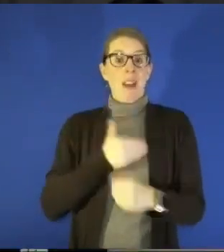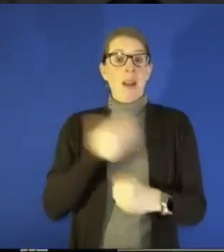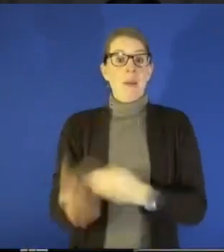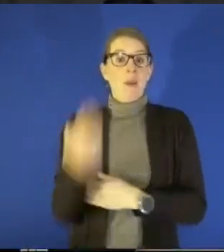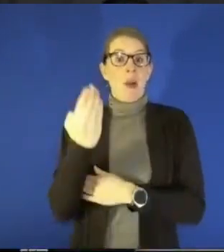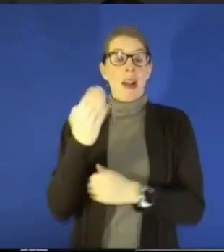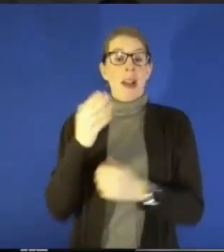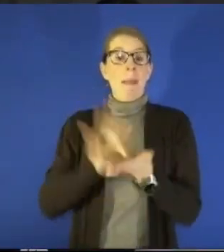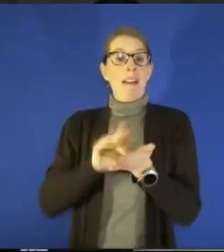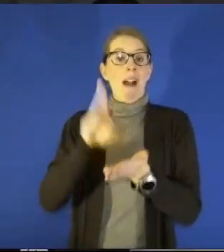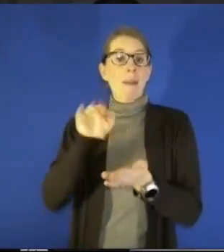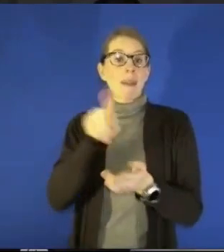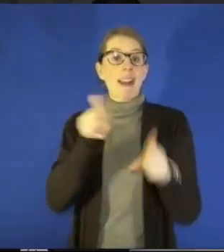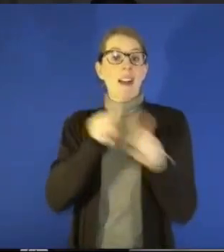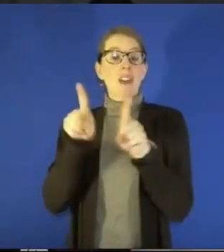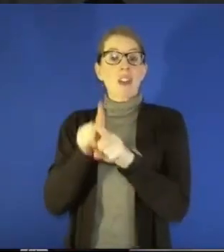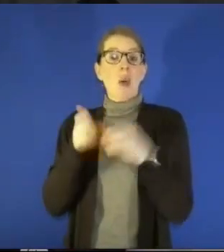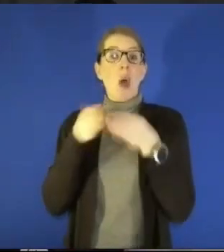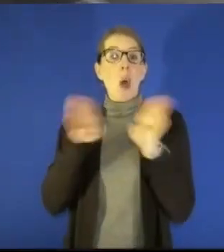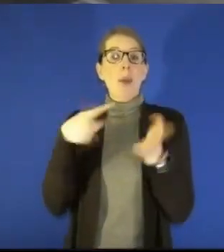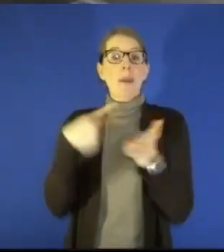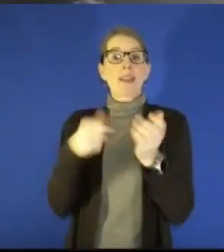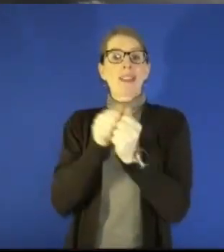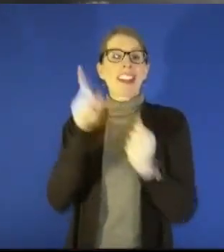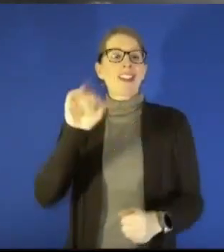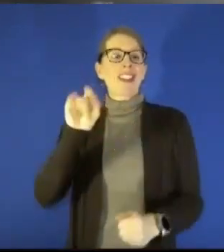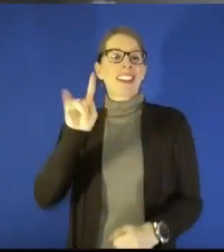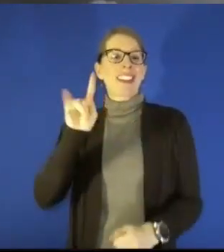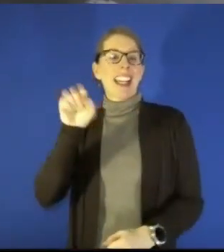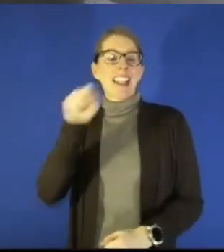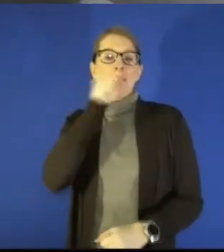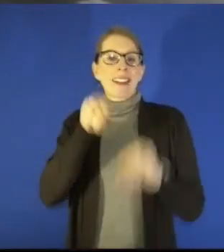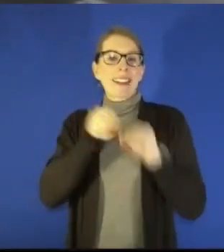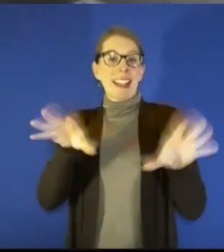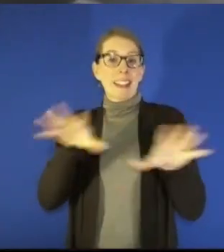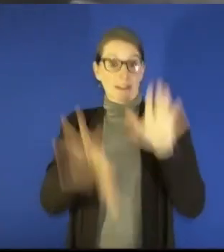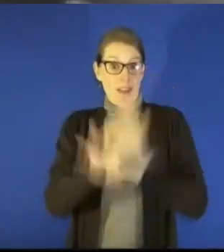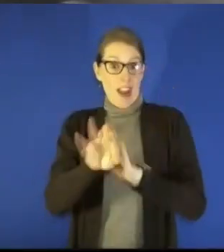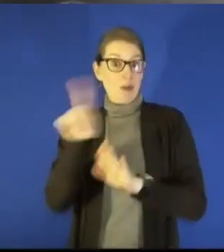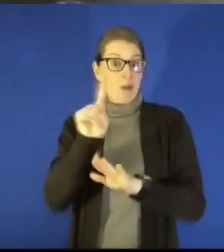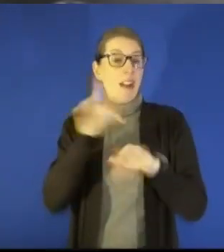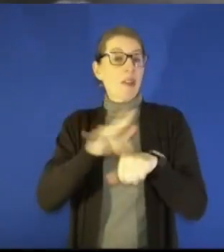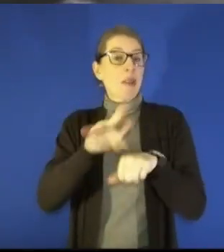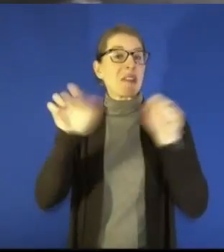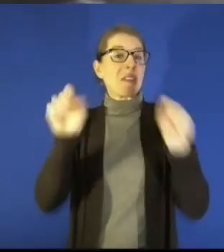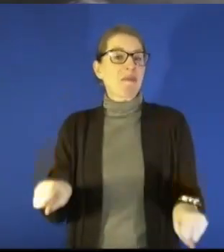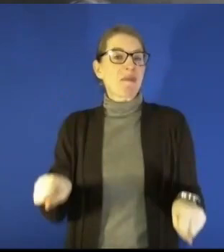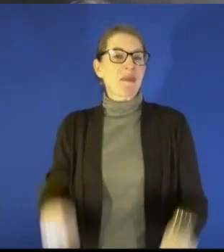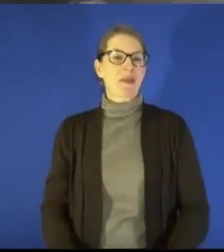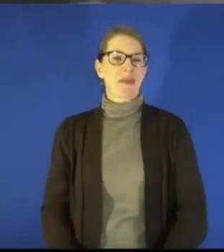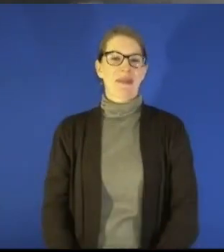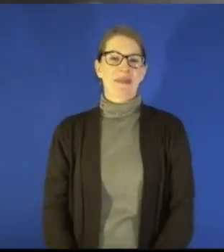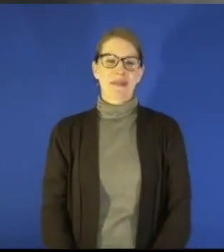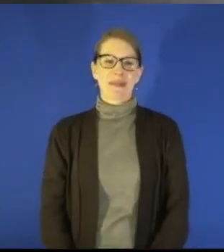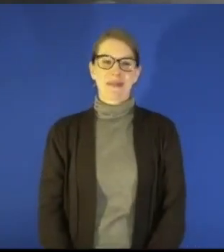and open mics with Dr. Stites podcasts. Now everywhere podcasts are available.